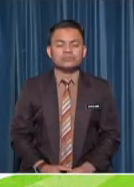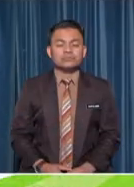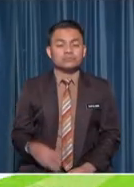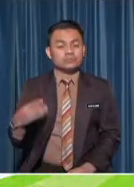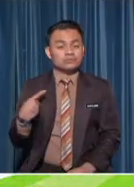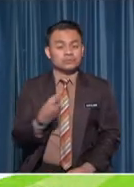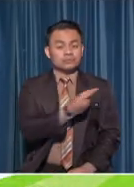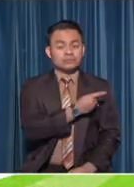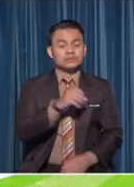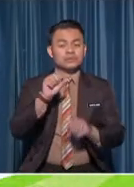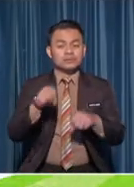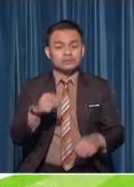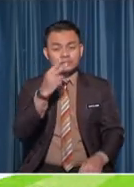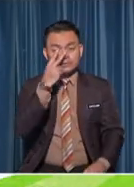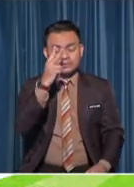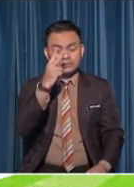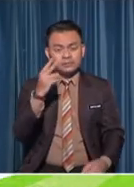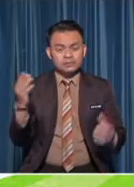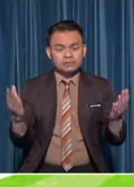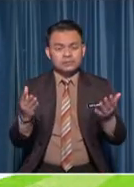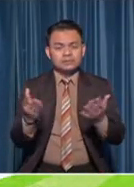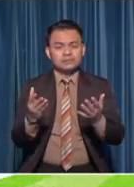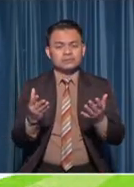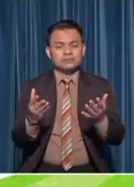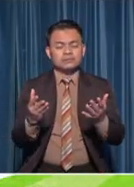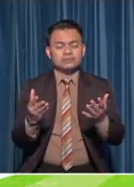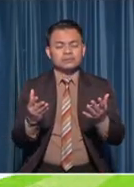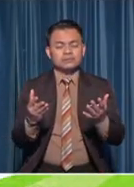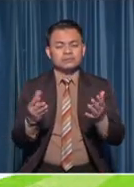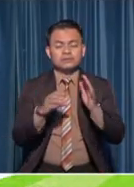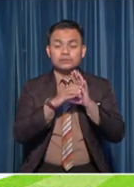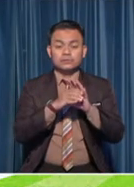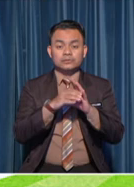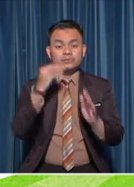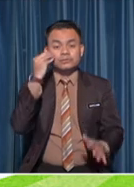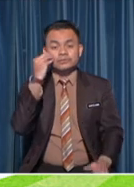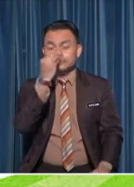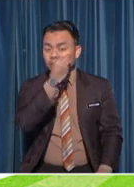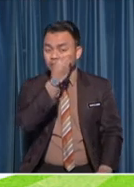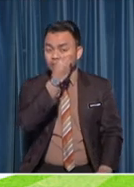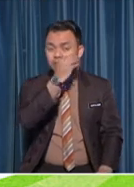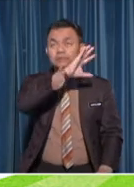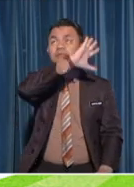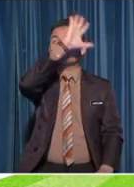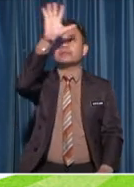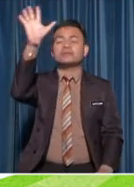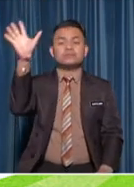We can see things like a bouquet of flowers, a beautiful